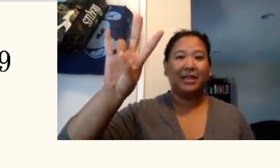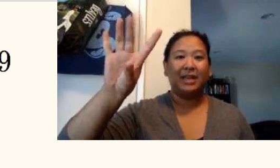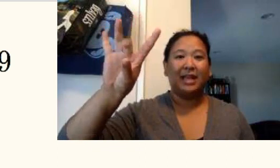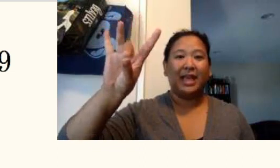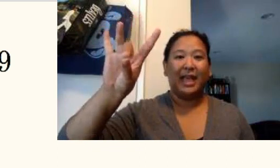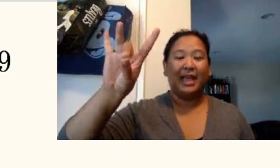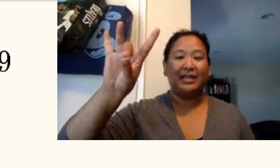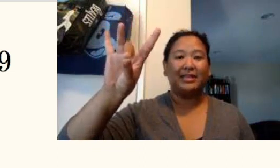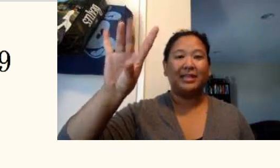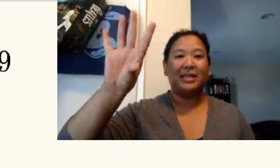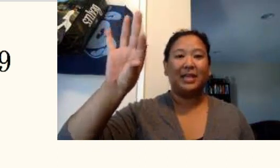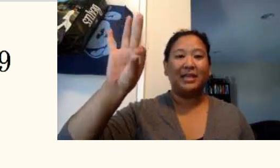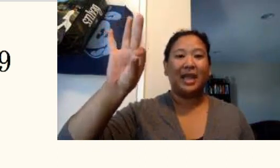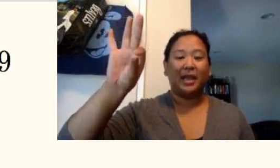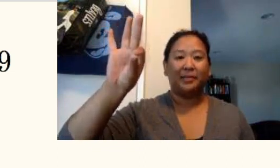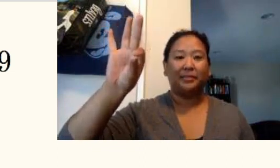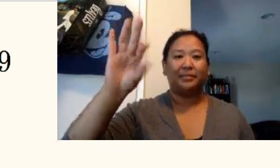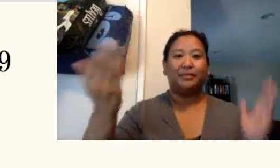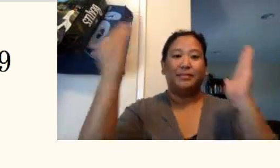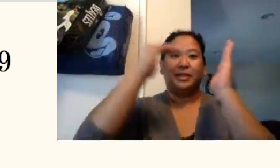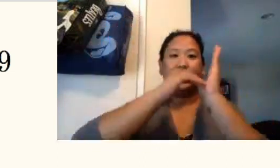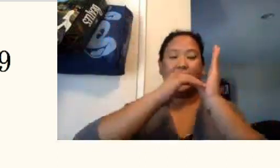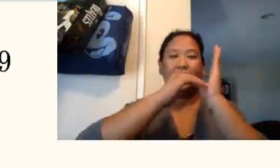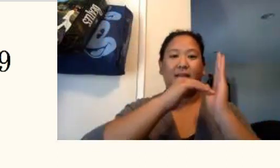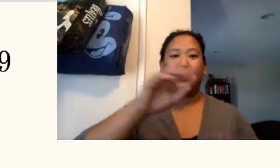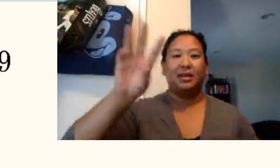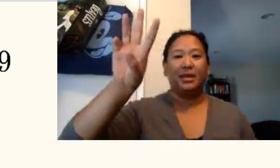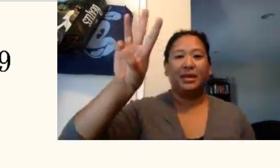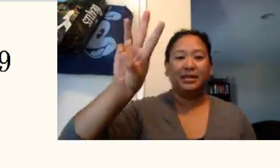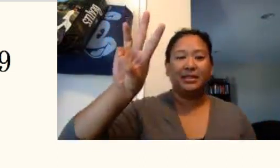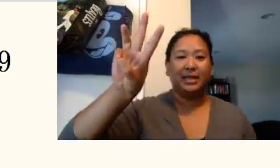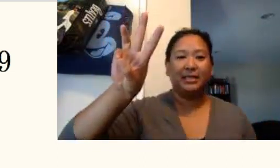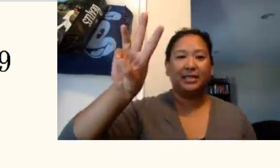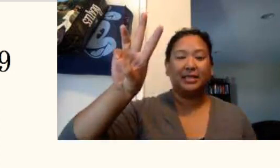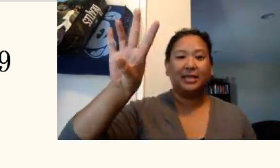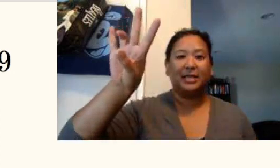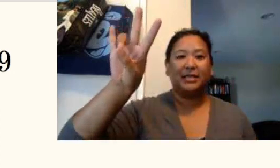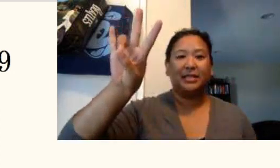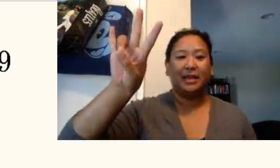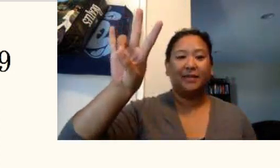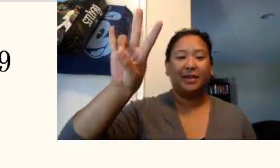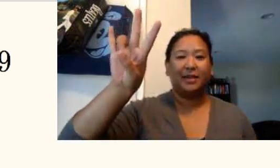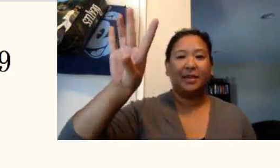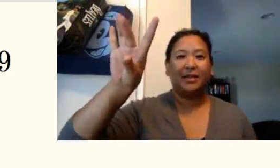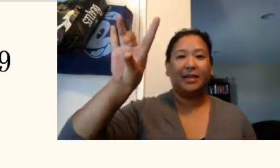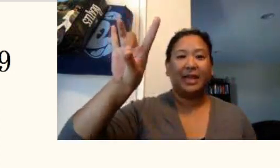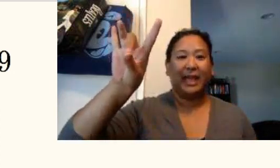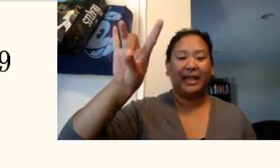7, 8, 9. Again, 6,